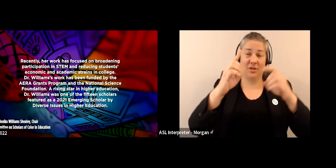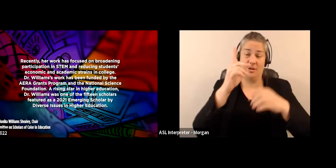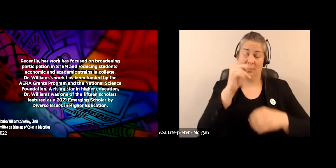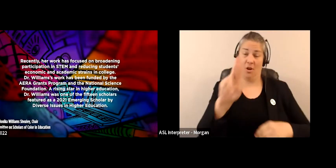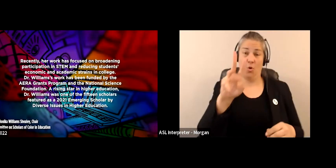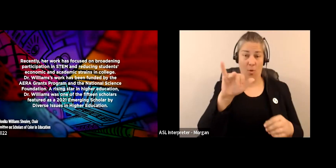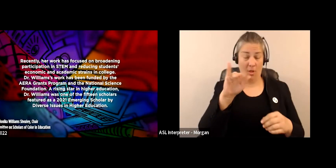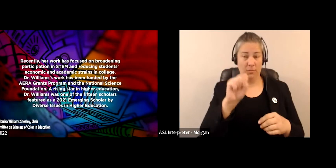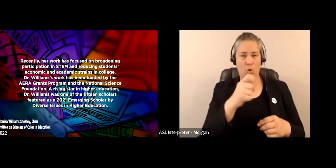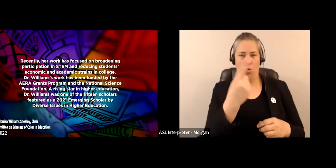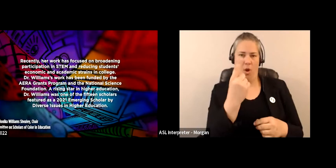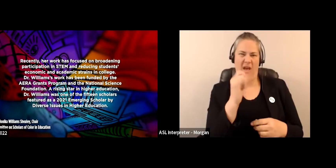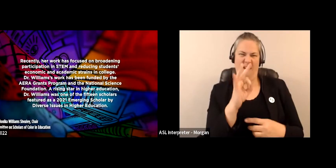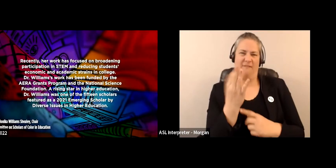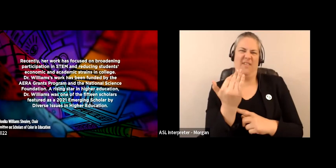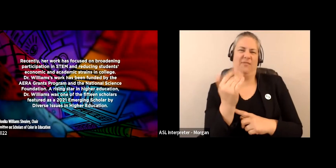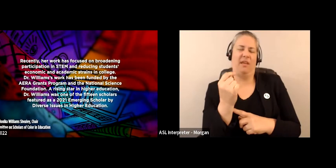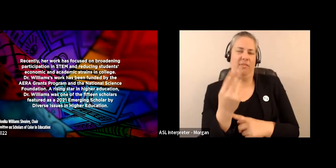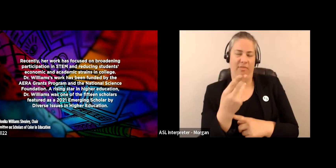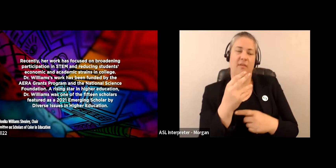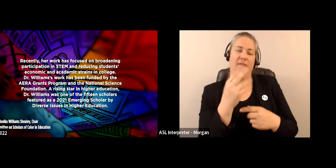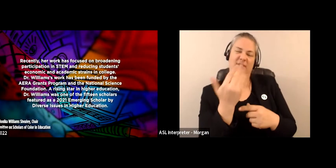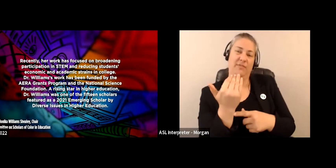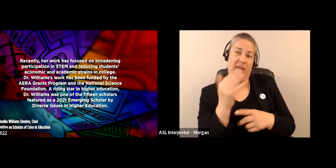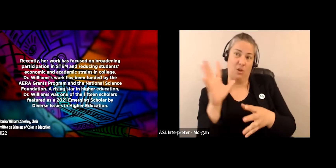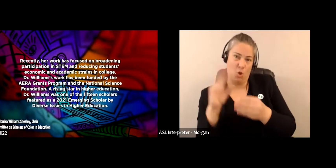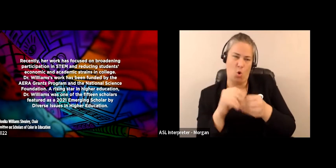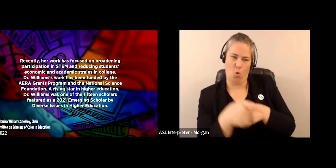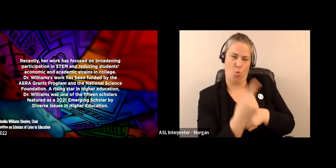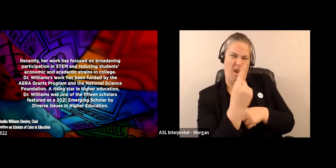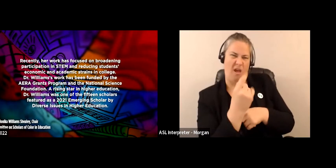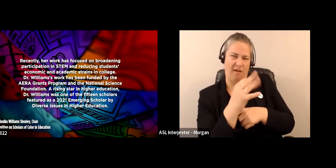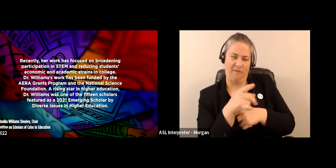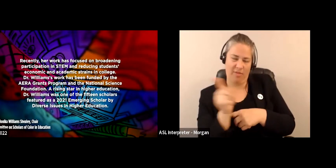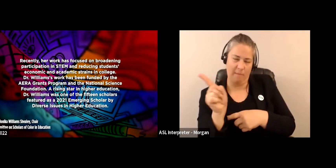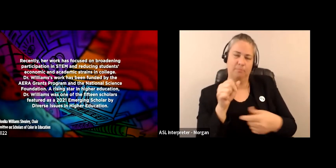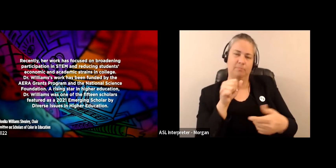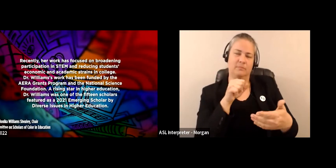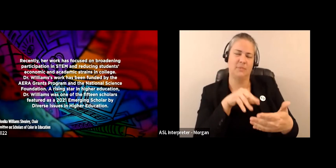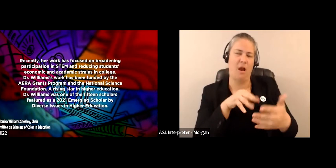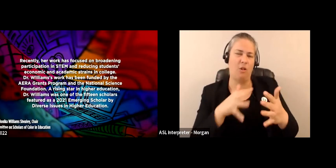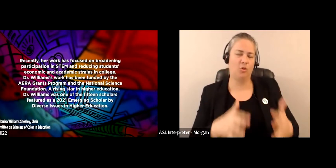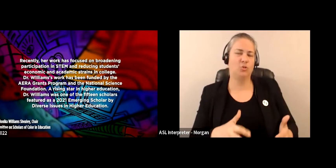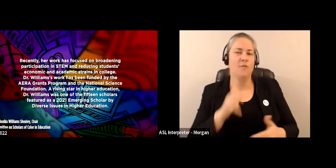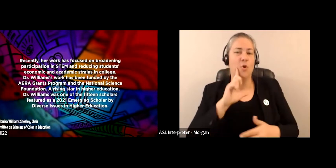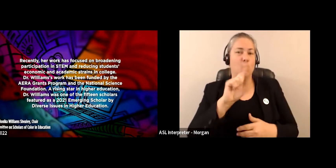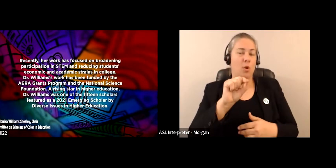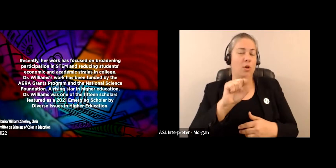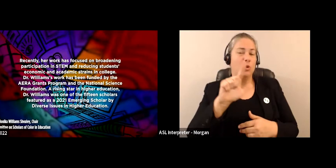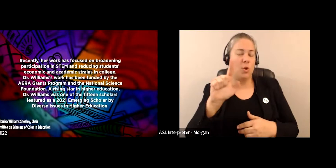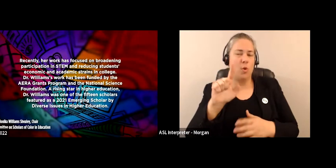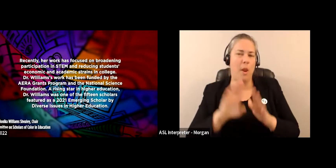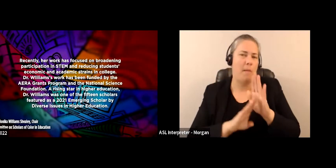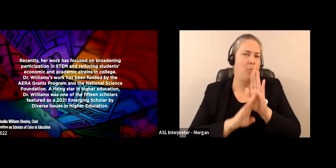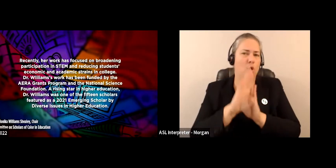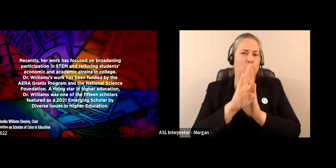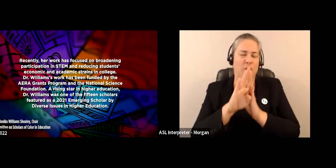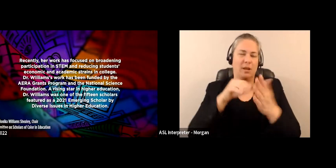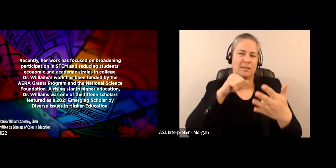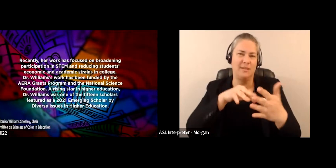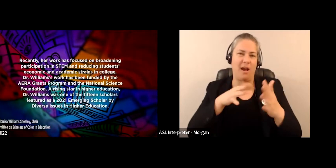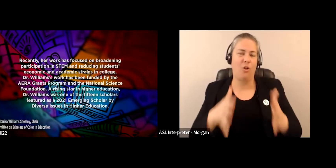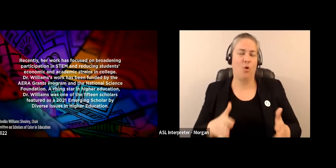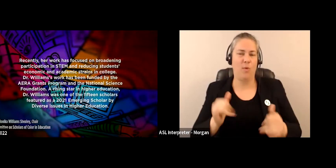of the 15 scholars featured as a 2021 Emerging Scholar by Diverse Issues